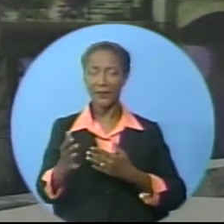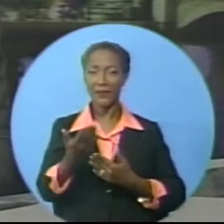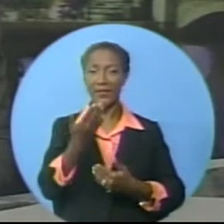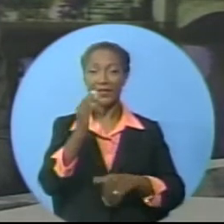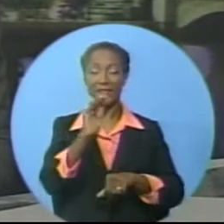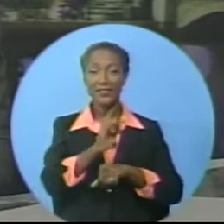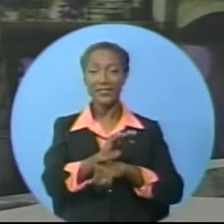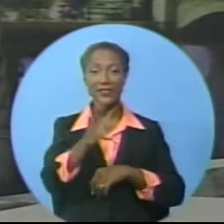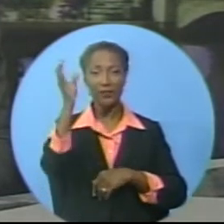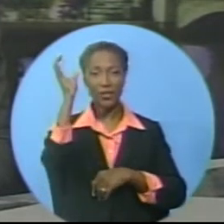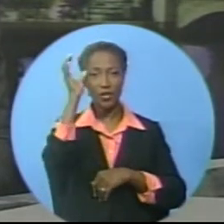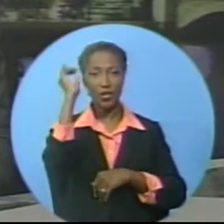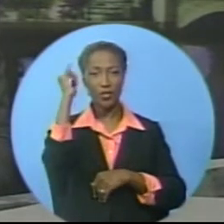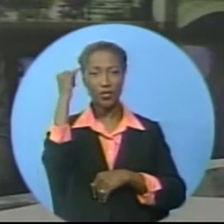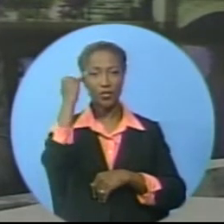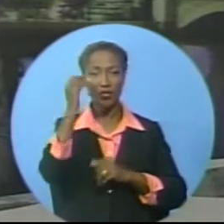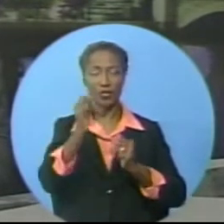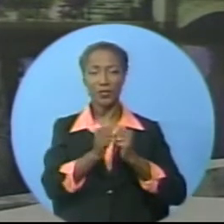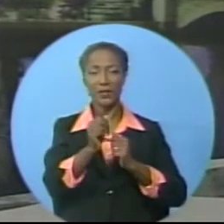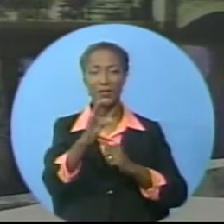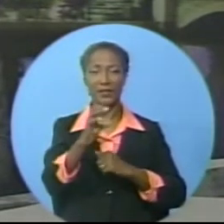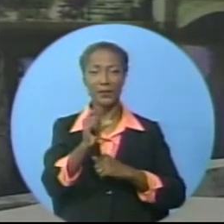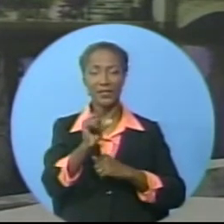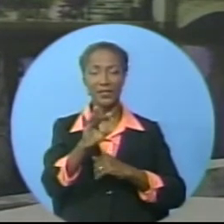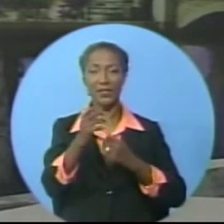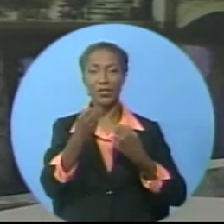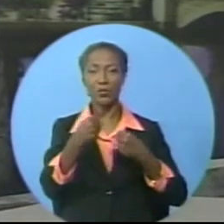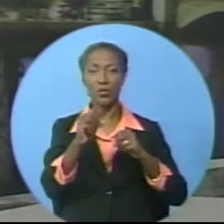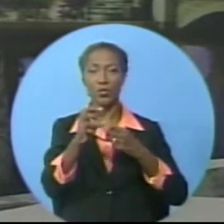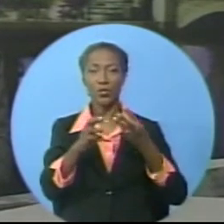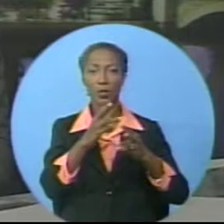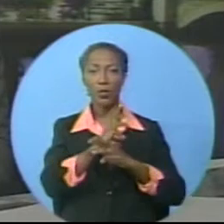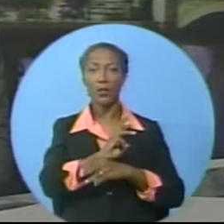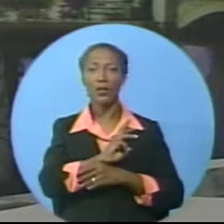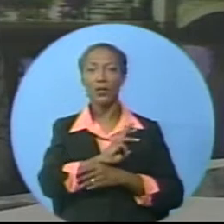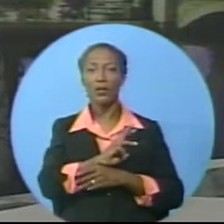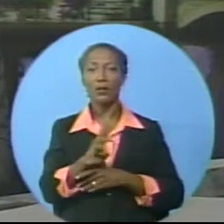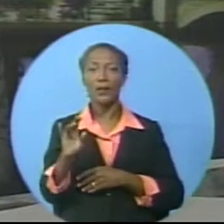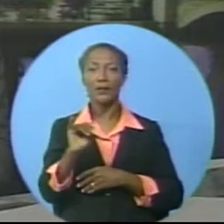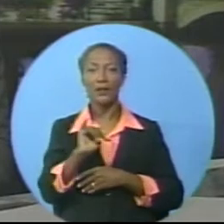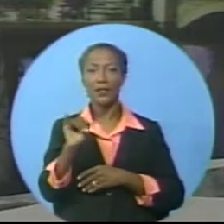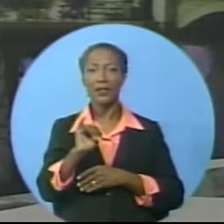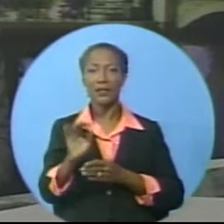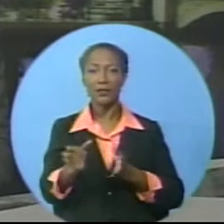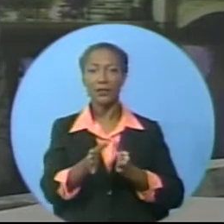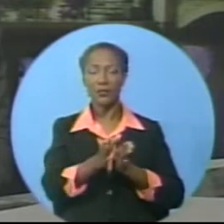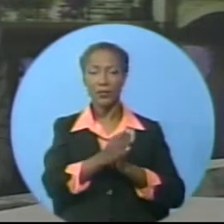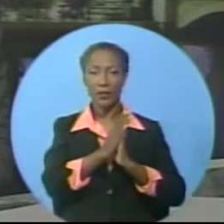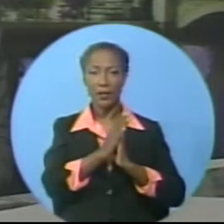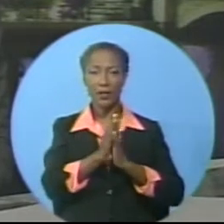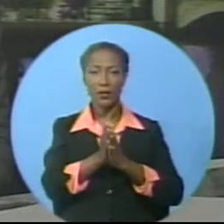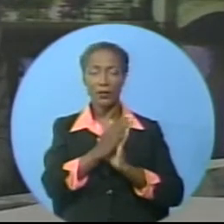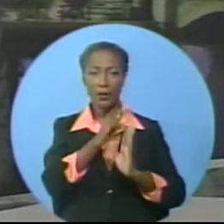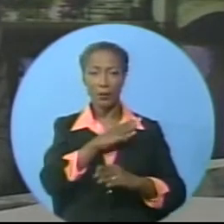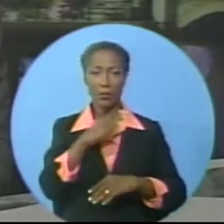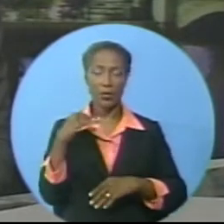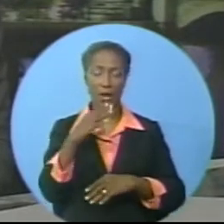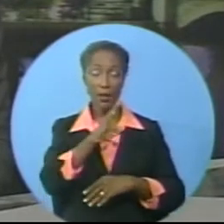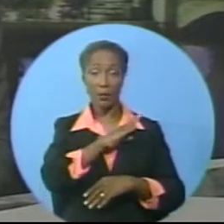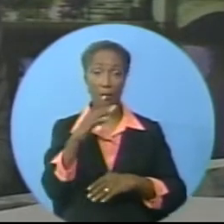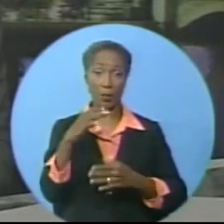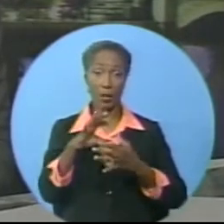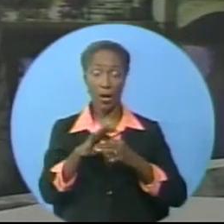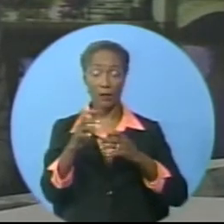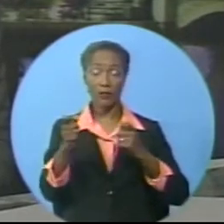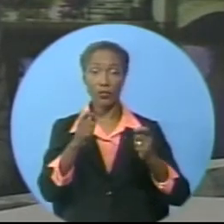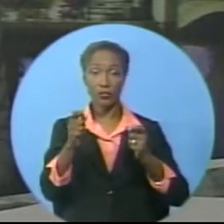Hi, good evening. I'm Shane Jones with the CBC Sports World. The West Indies Cricket Board and the Board of Control for Cricket in India have